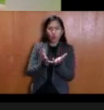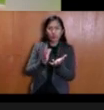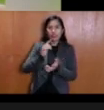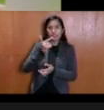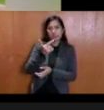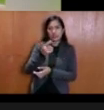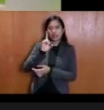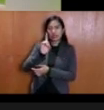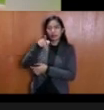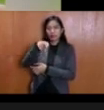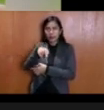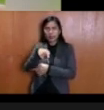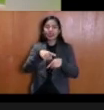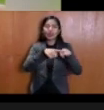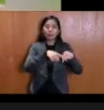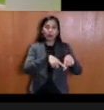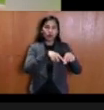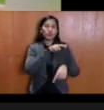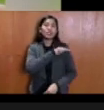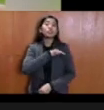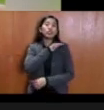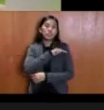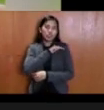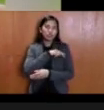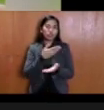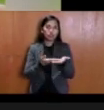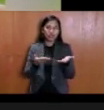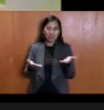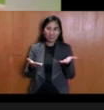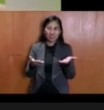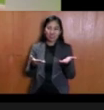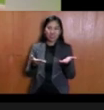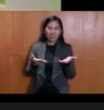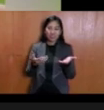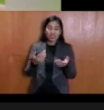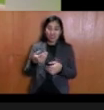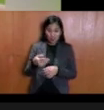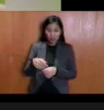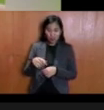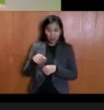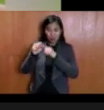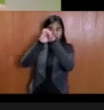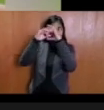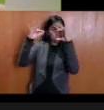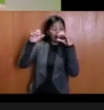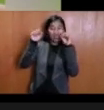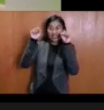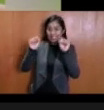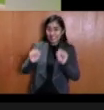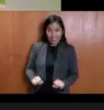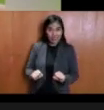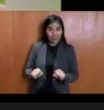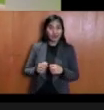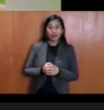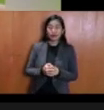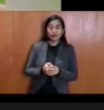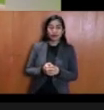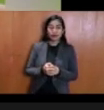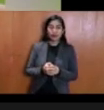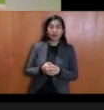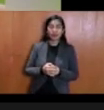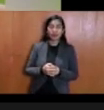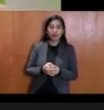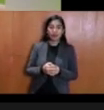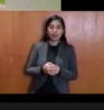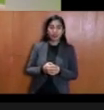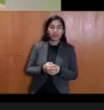on natural resources. Can you imagine that we can actually deplete everything in a few decades if we're not